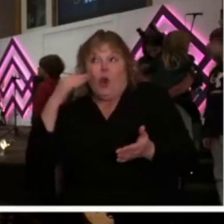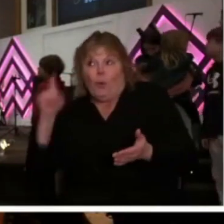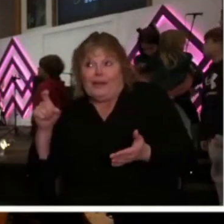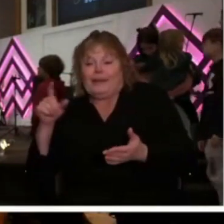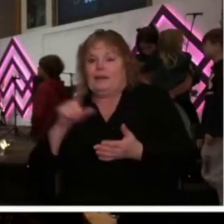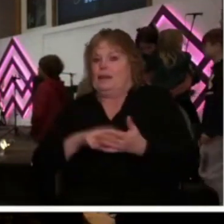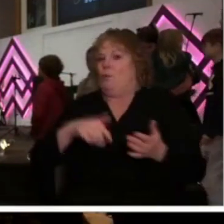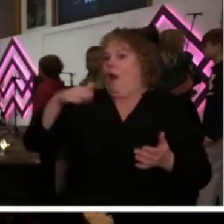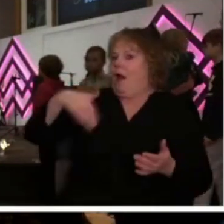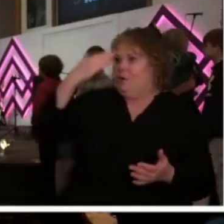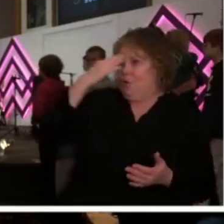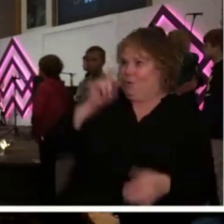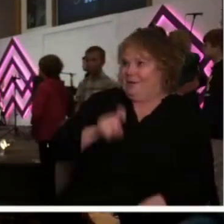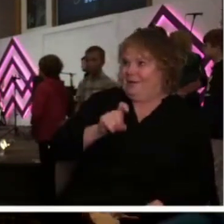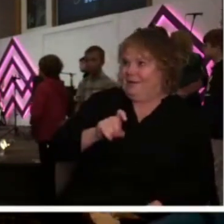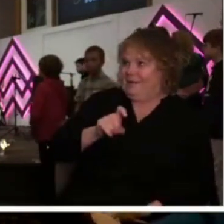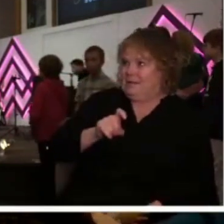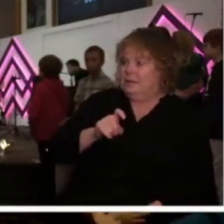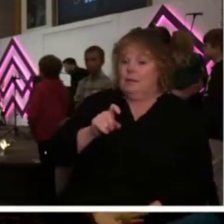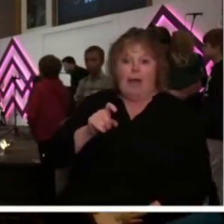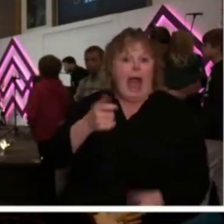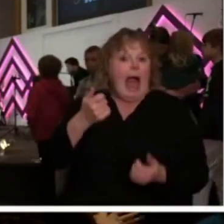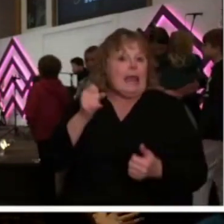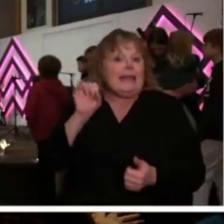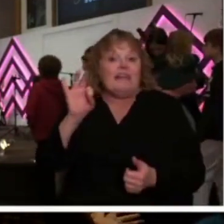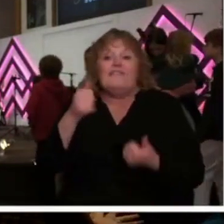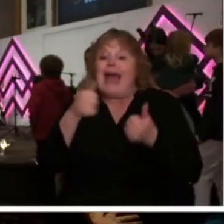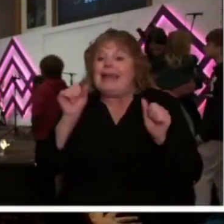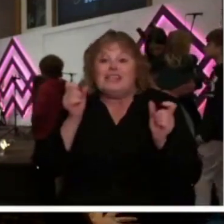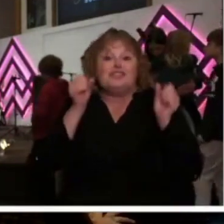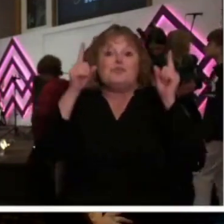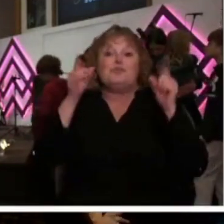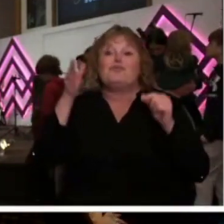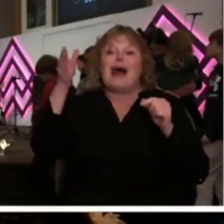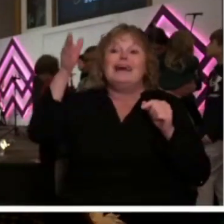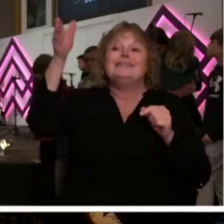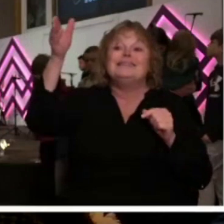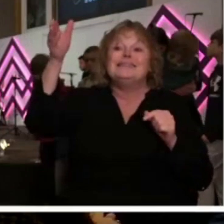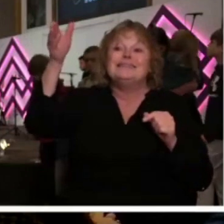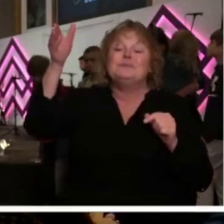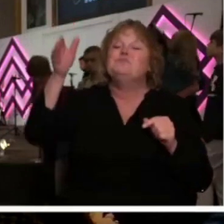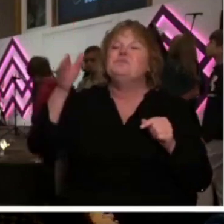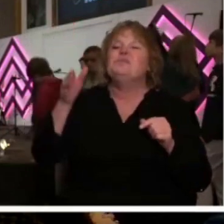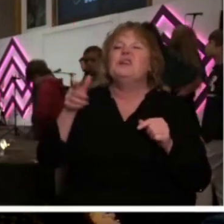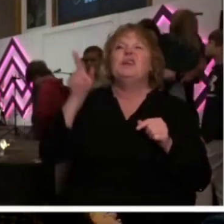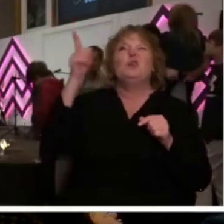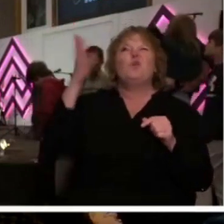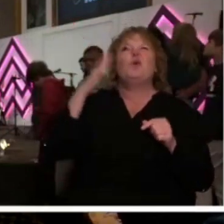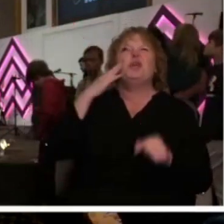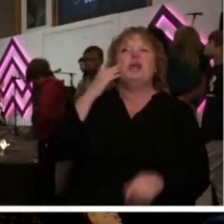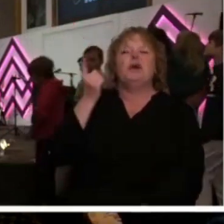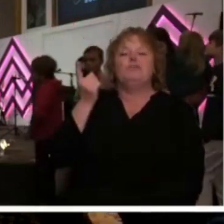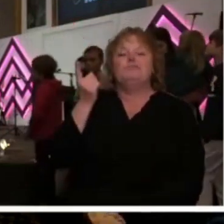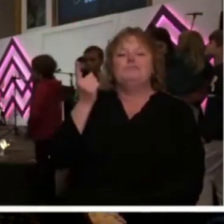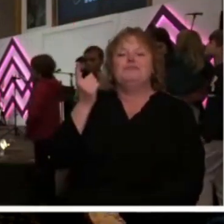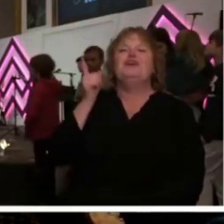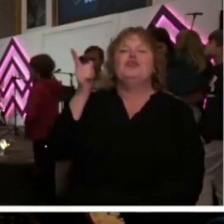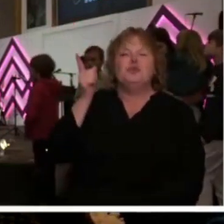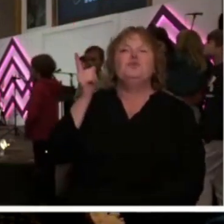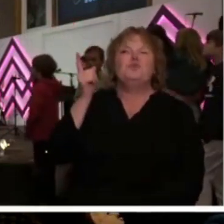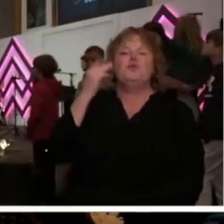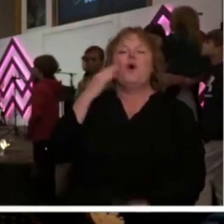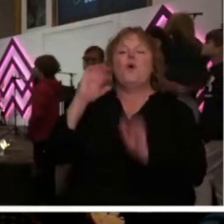of. And any surprises along the way, oh God, we trust that you already know them and that you are at